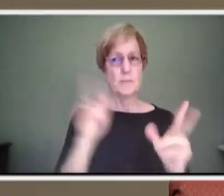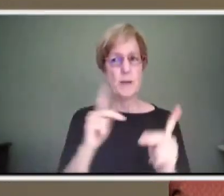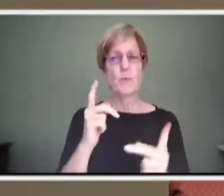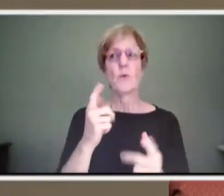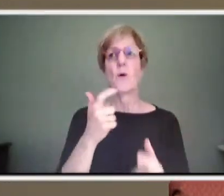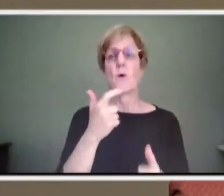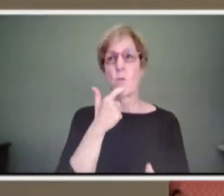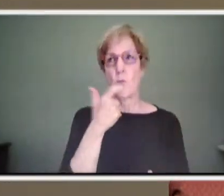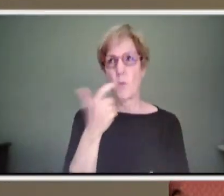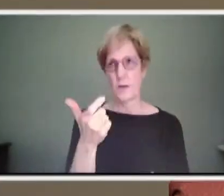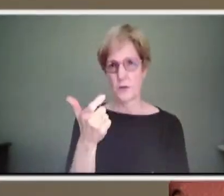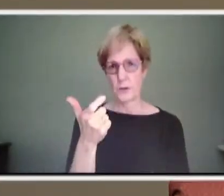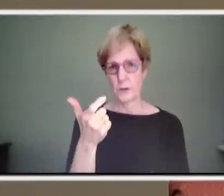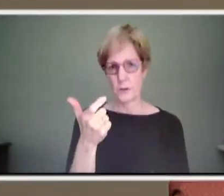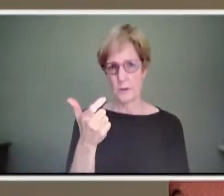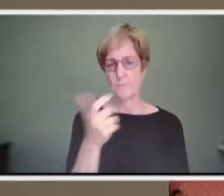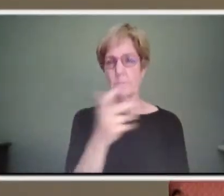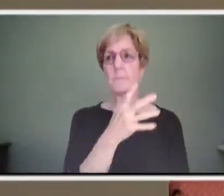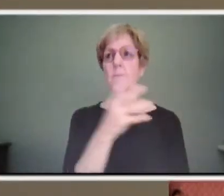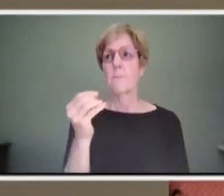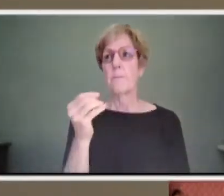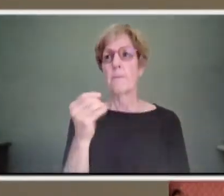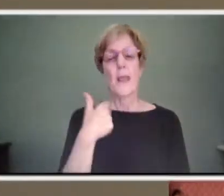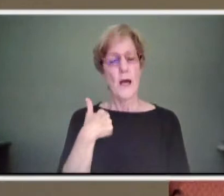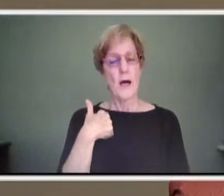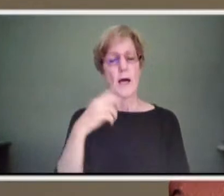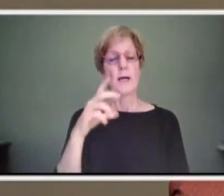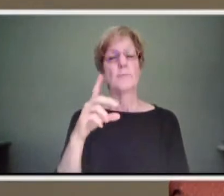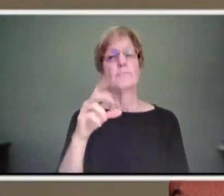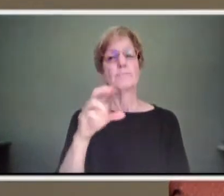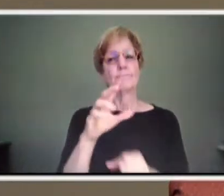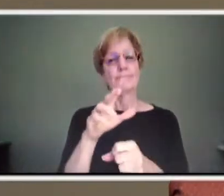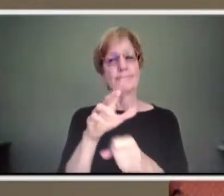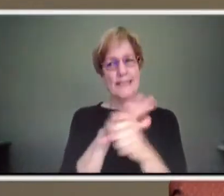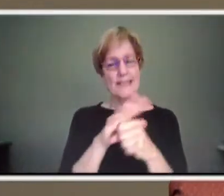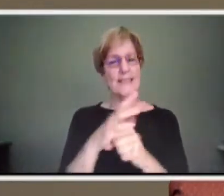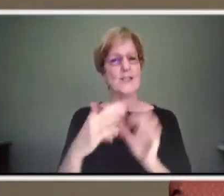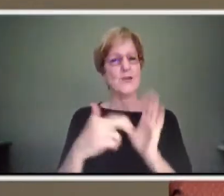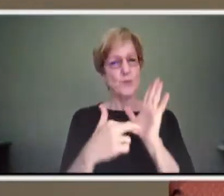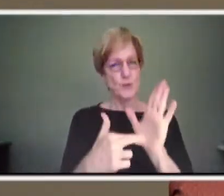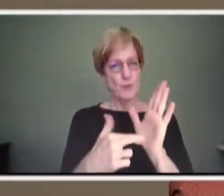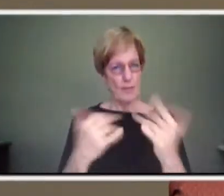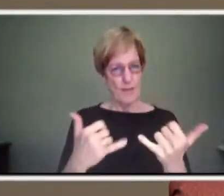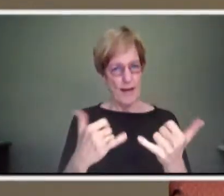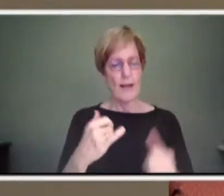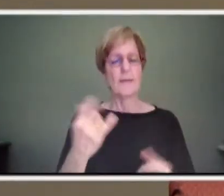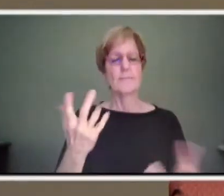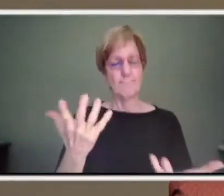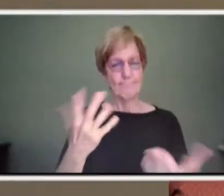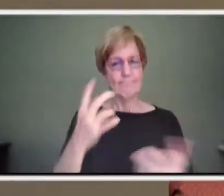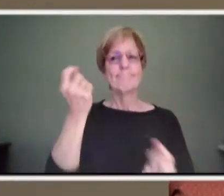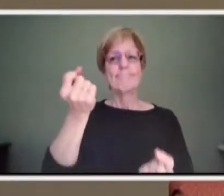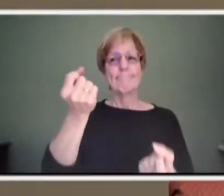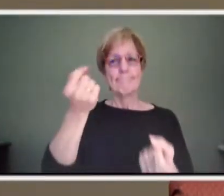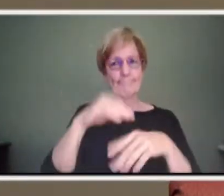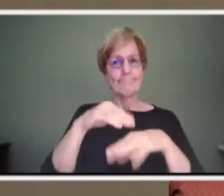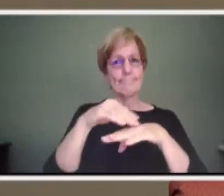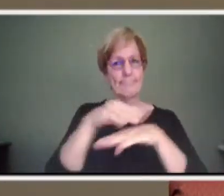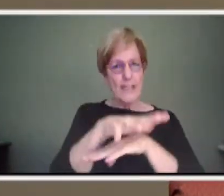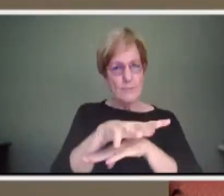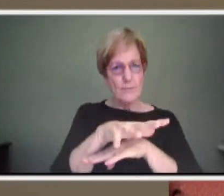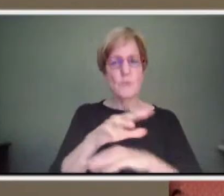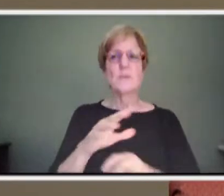doing. And I'm a district rep now. I've been a district rep before. And I understand the influence that we have on